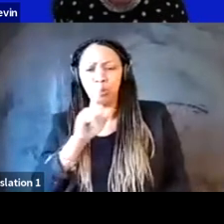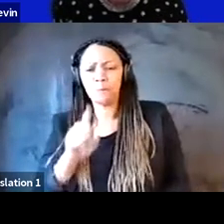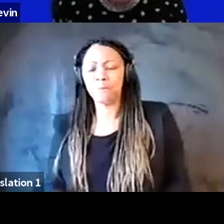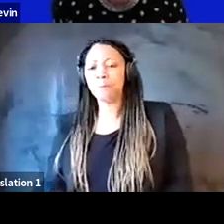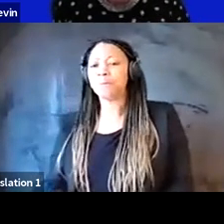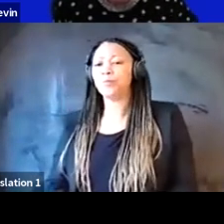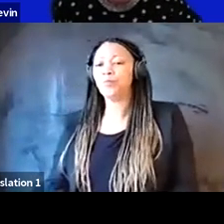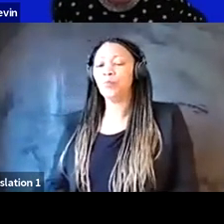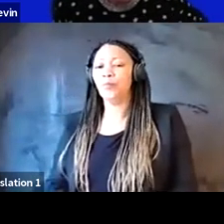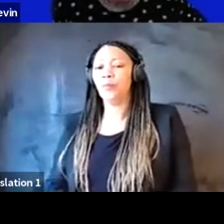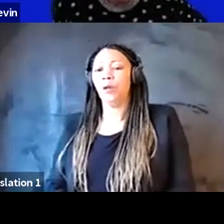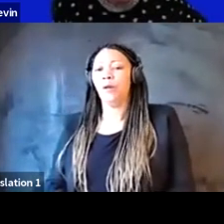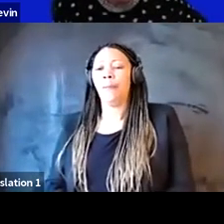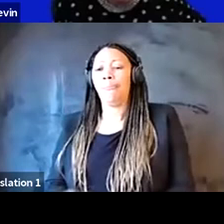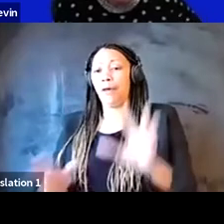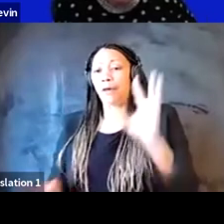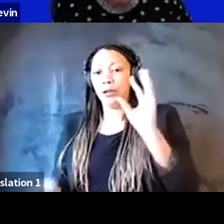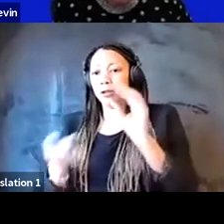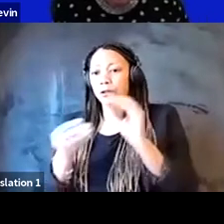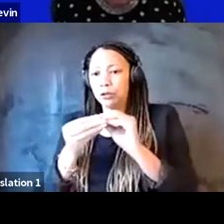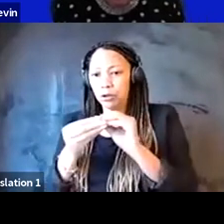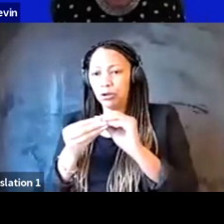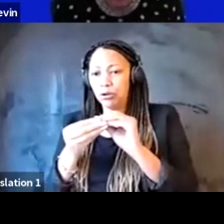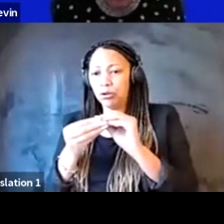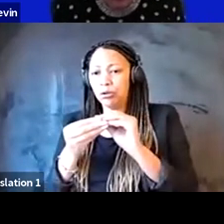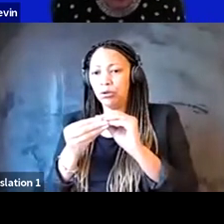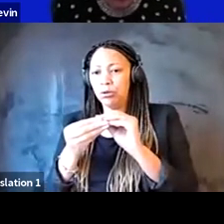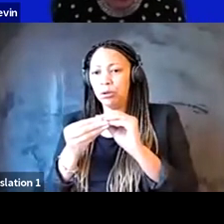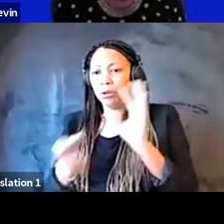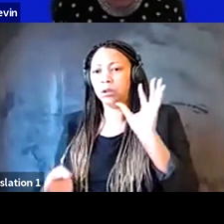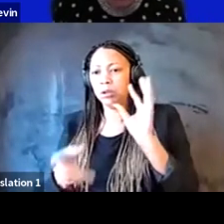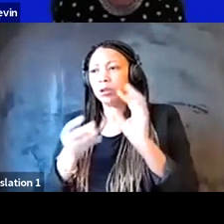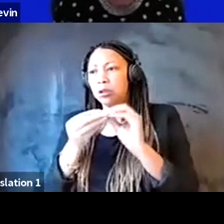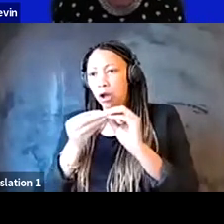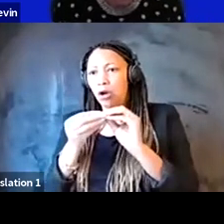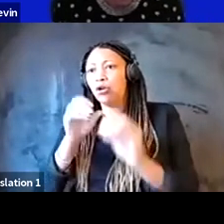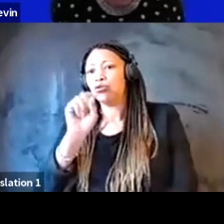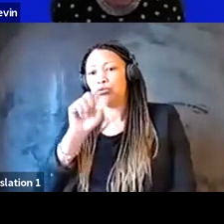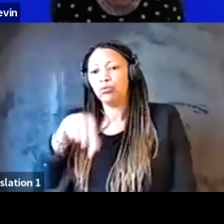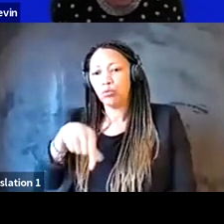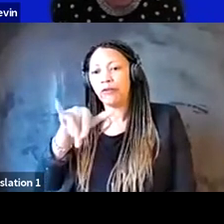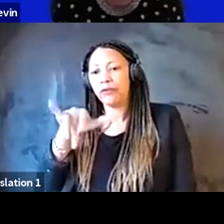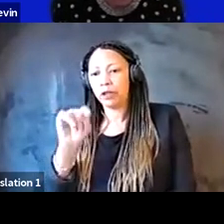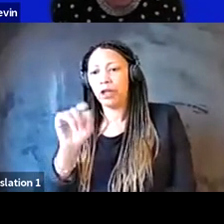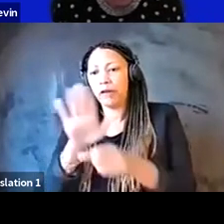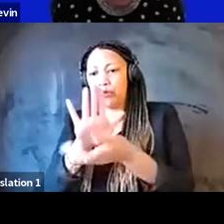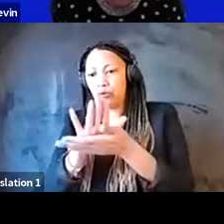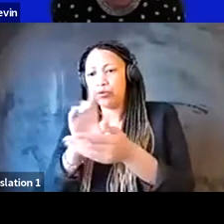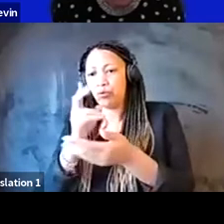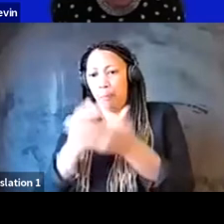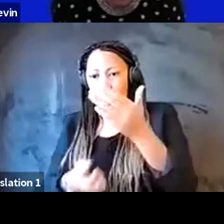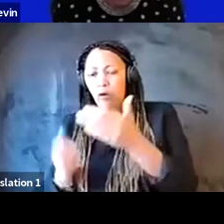the total gross square footage, not the zoning square, the total gross square footage of the school and church